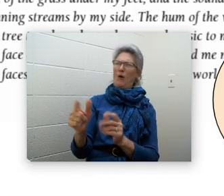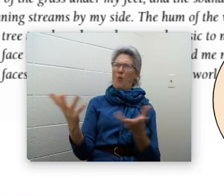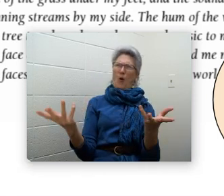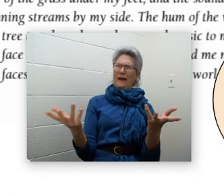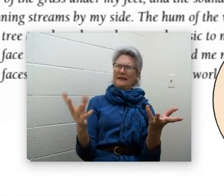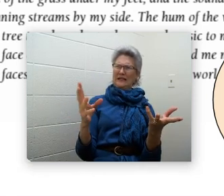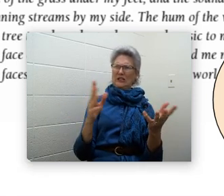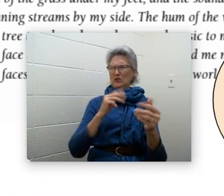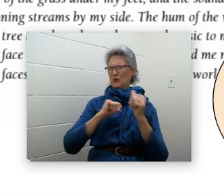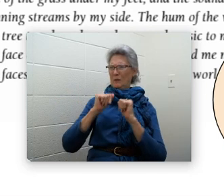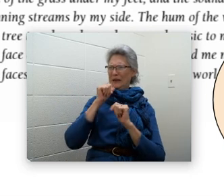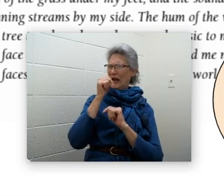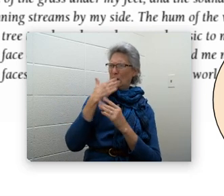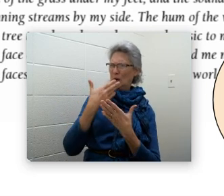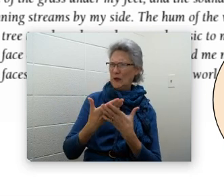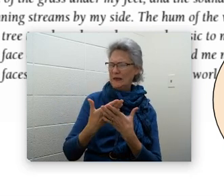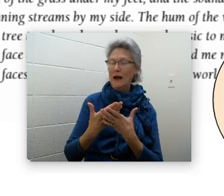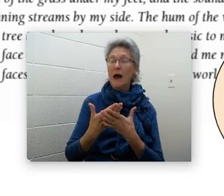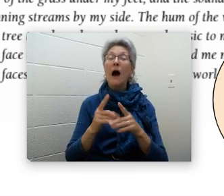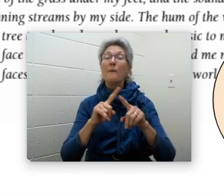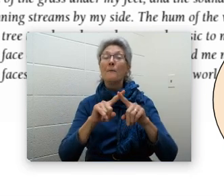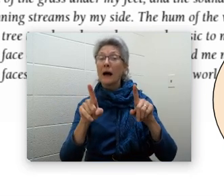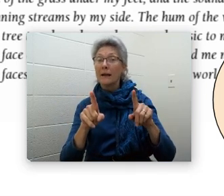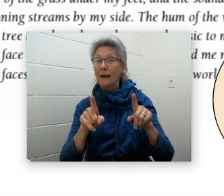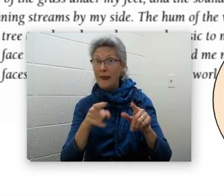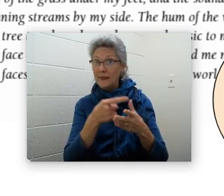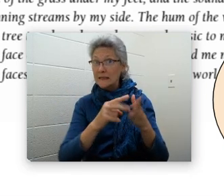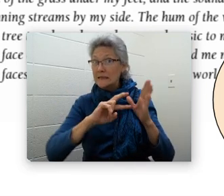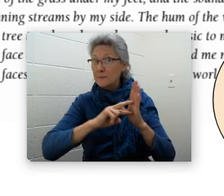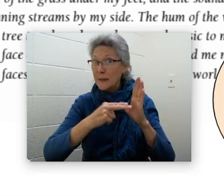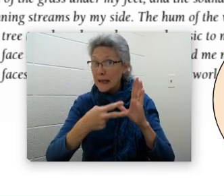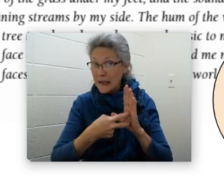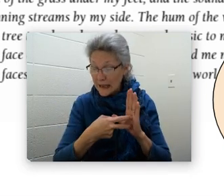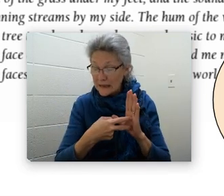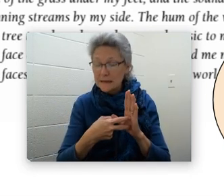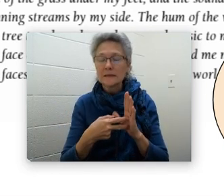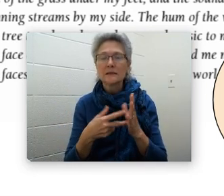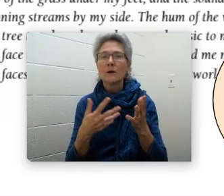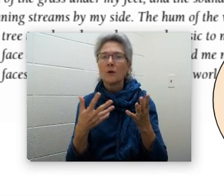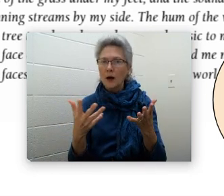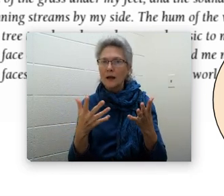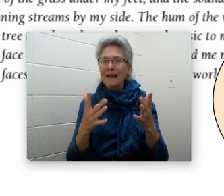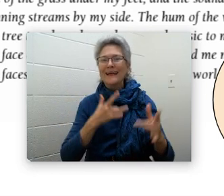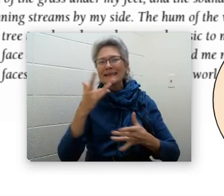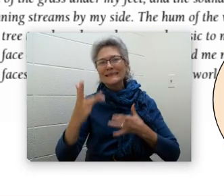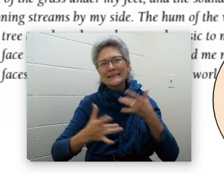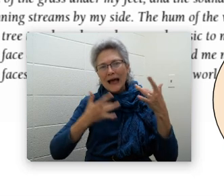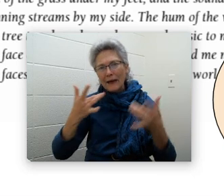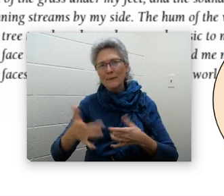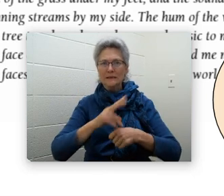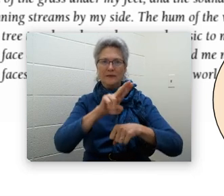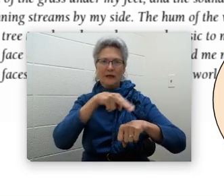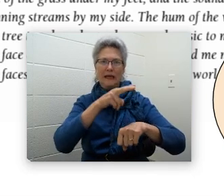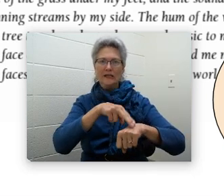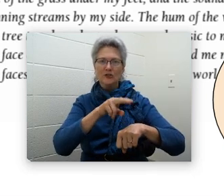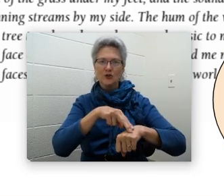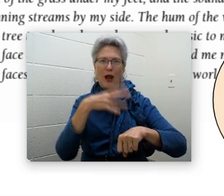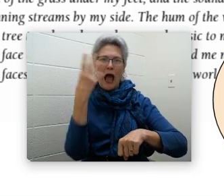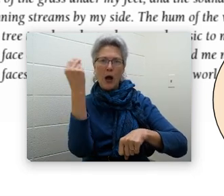what? Drama? That's not a good thing. However, in this case, the drama that he's talking about are just the natural things